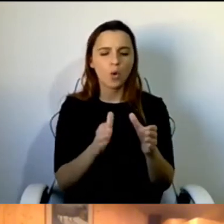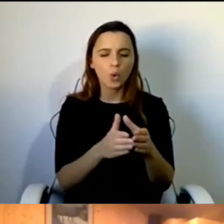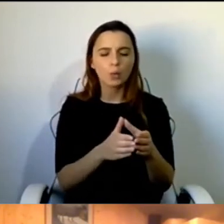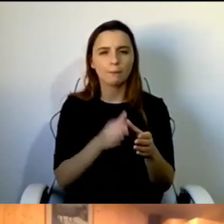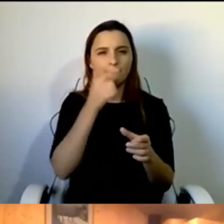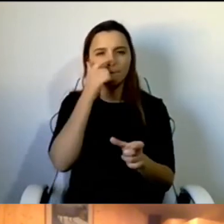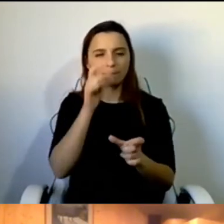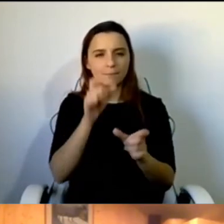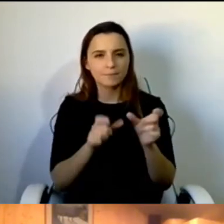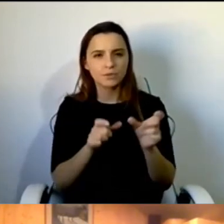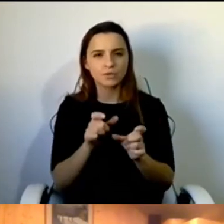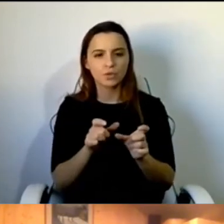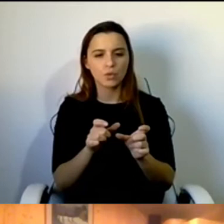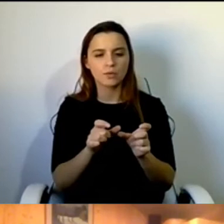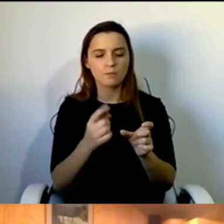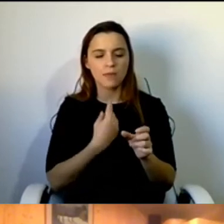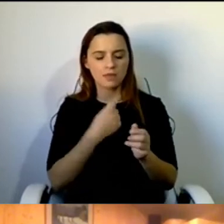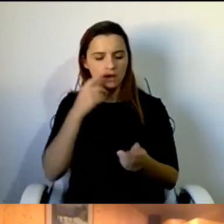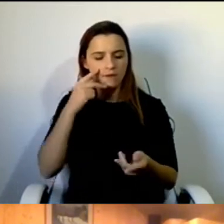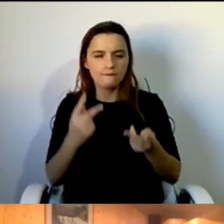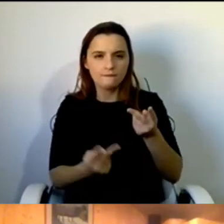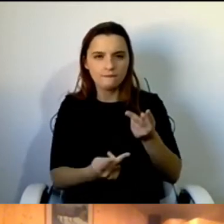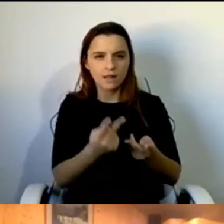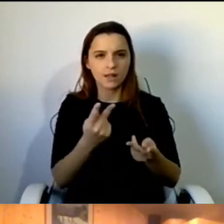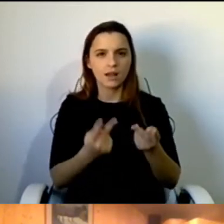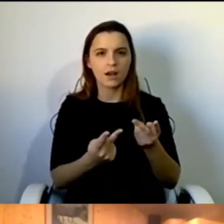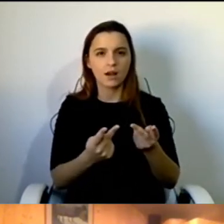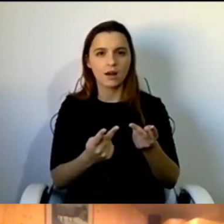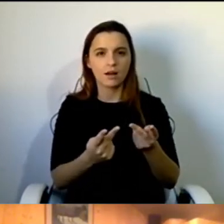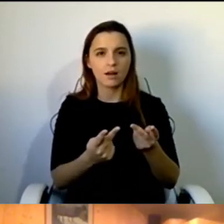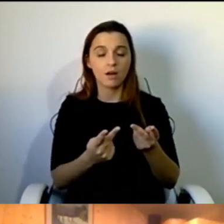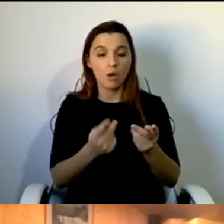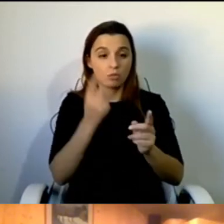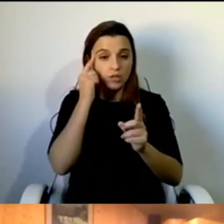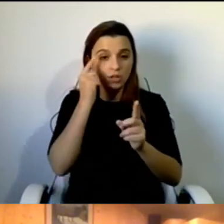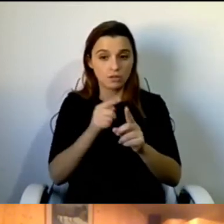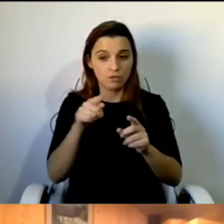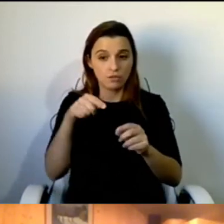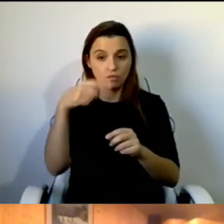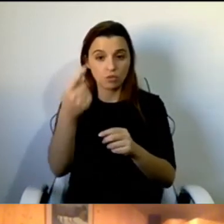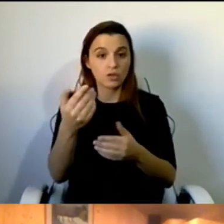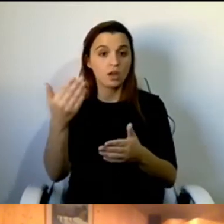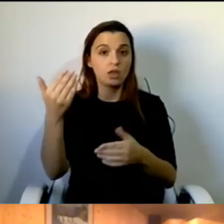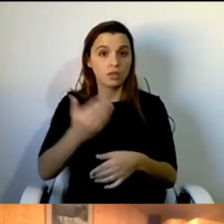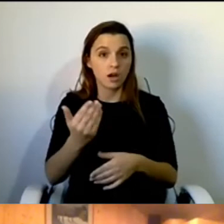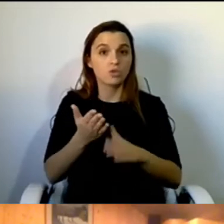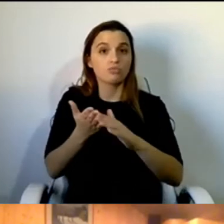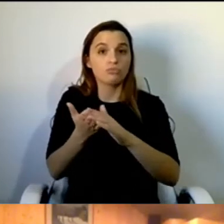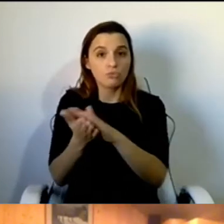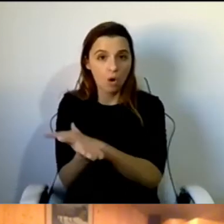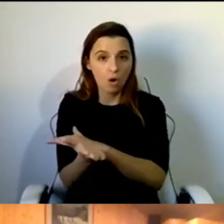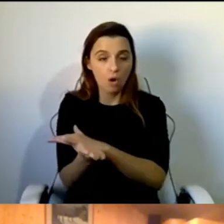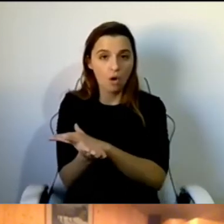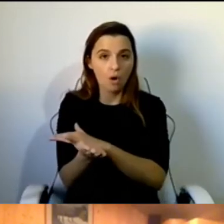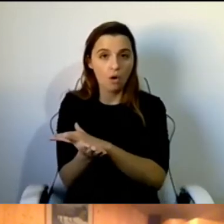of people to have access to the right is good until it isn't, because it can